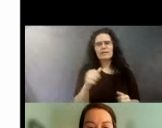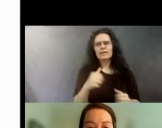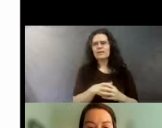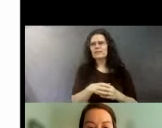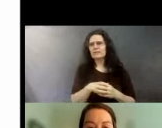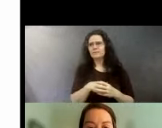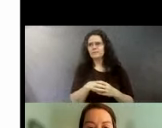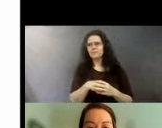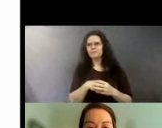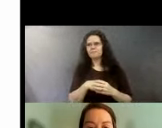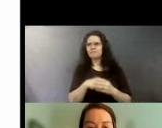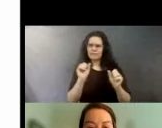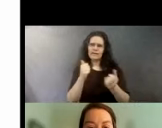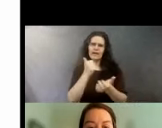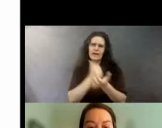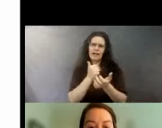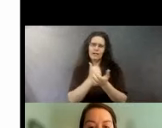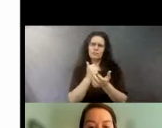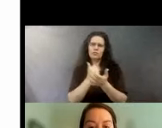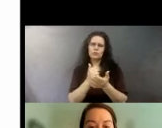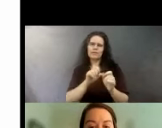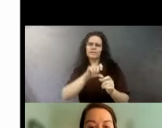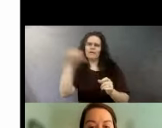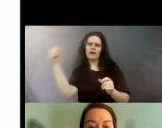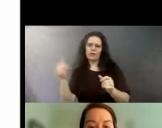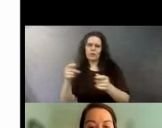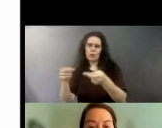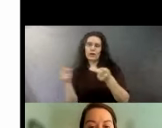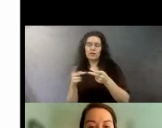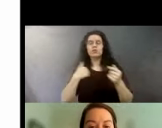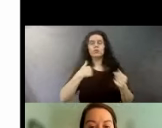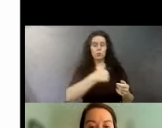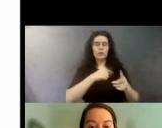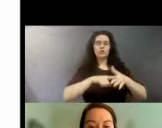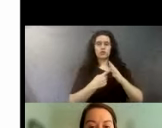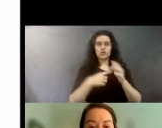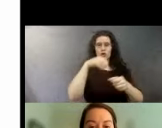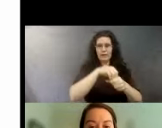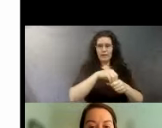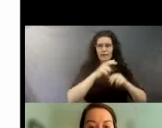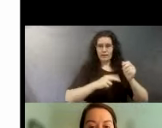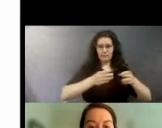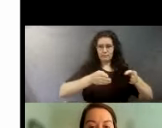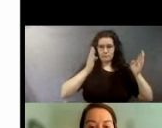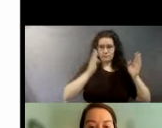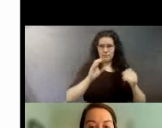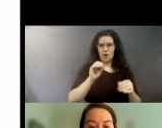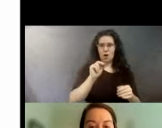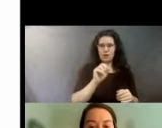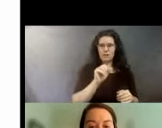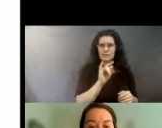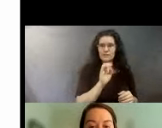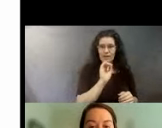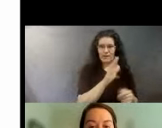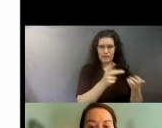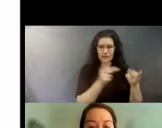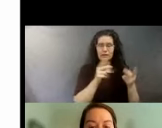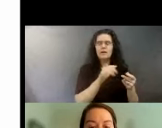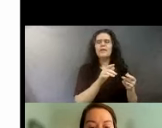at an outpatient clinic. And then we sort of, over time wanted to start focusing on and reaching folks